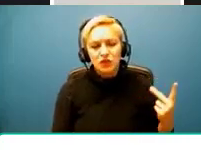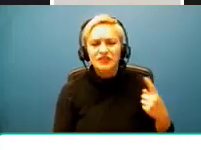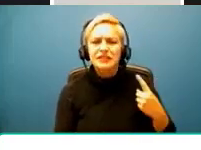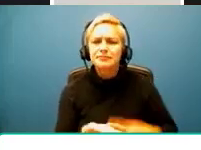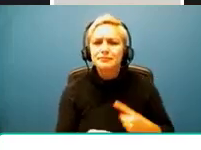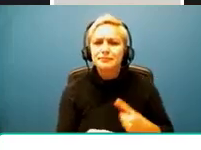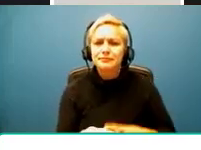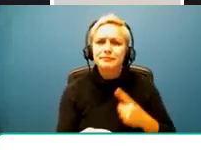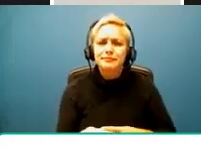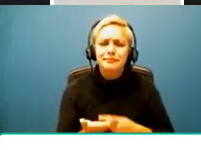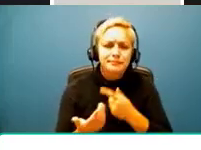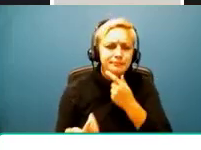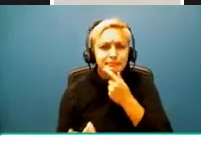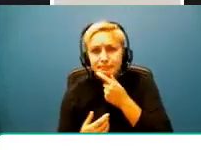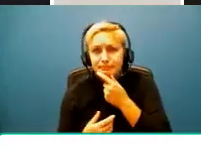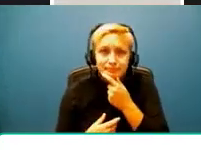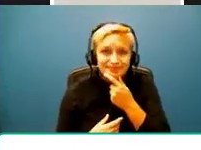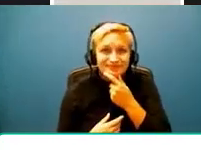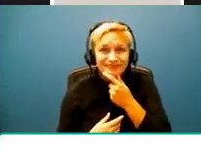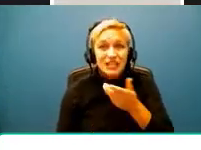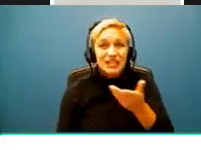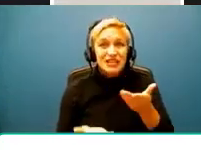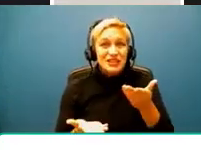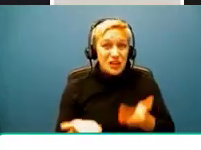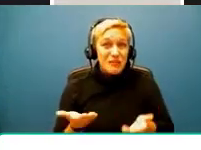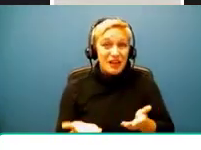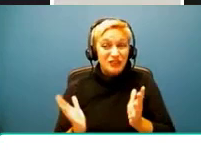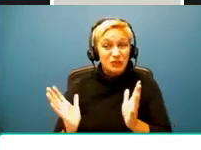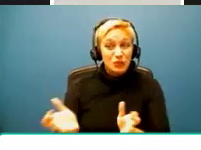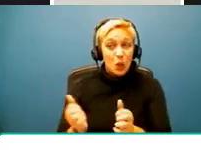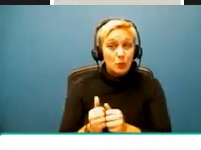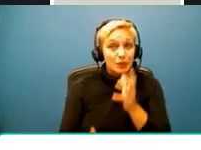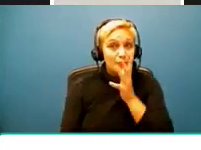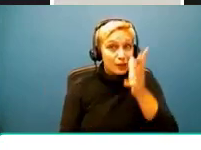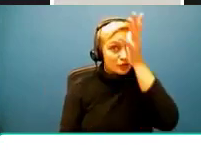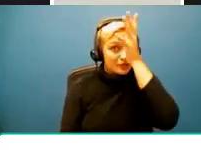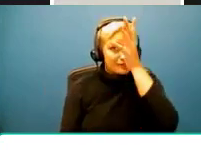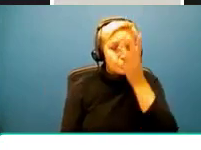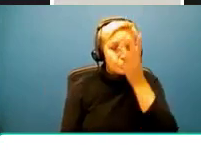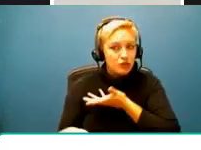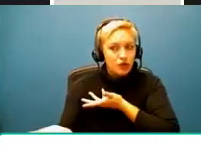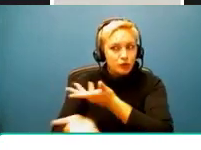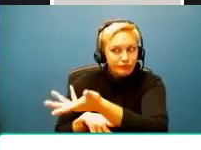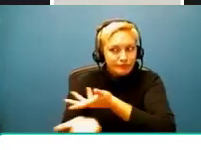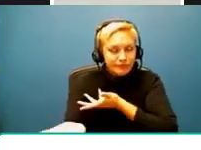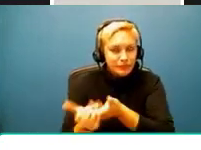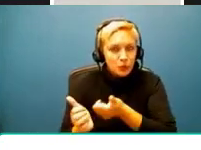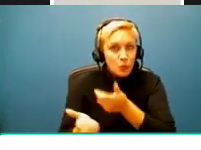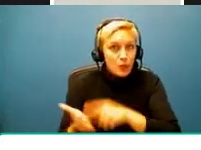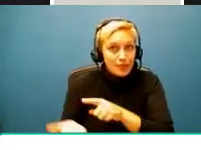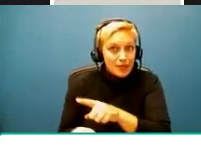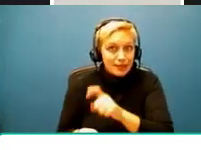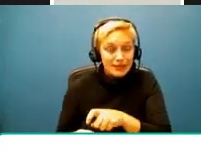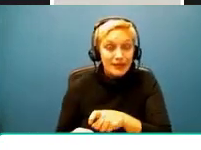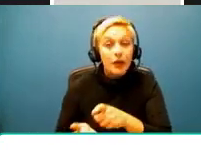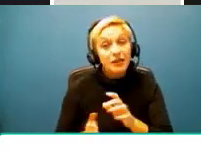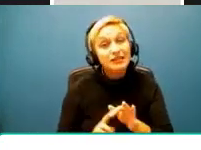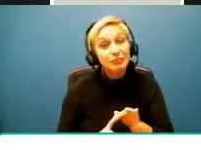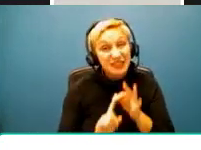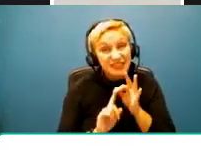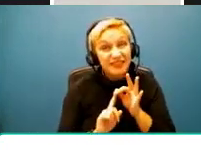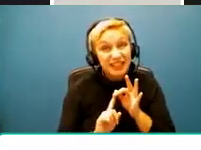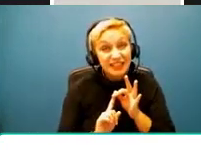might be something that you need to work with when you're talking with the parents. They would like you to, it's particularly when you're talking about it,